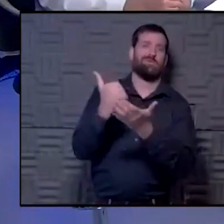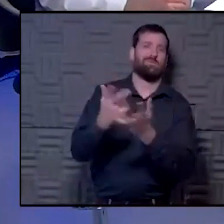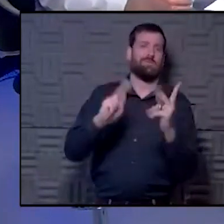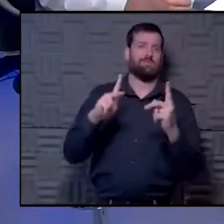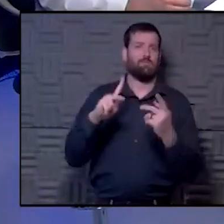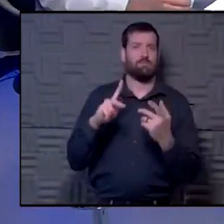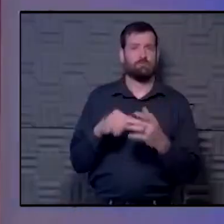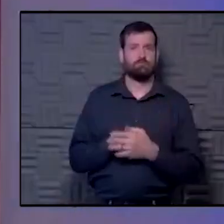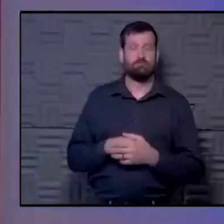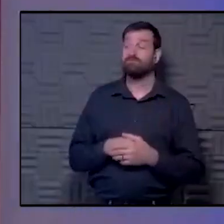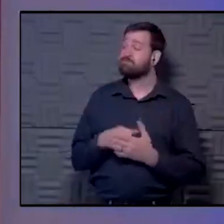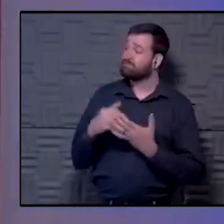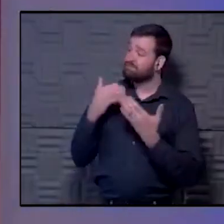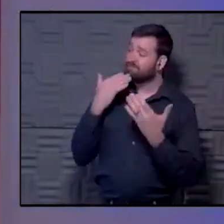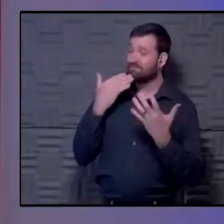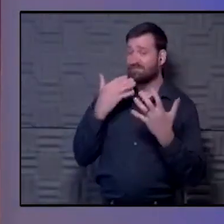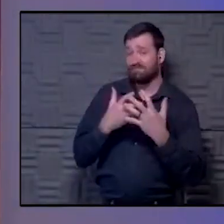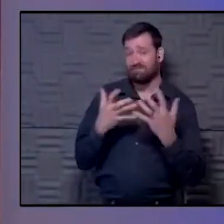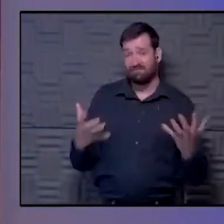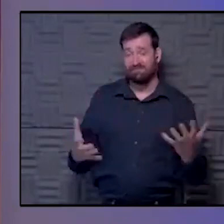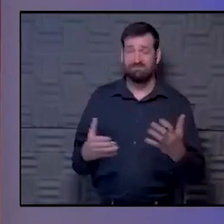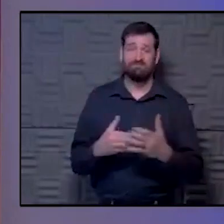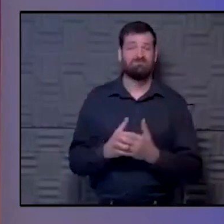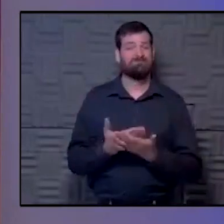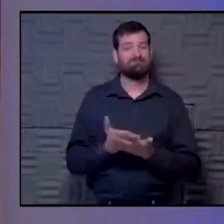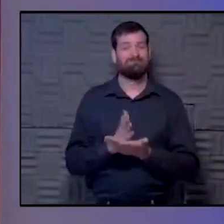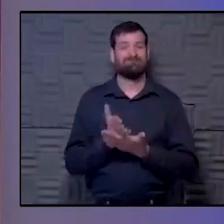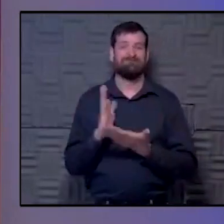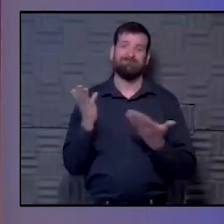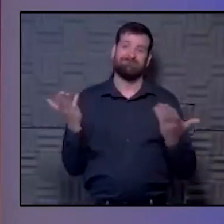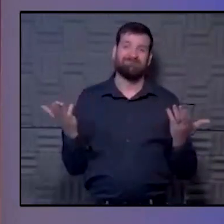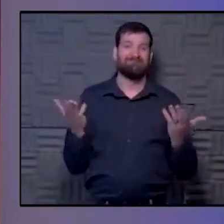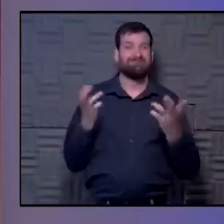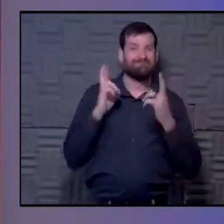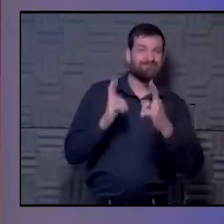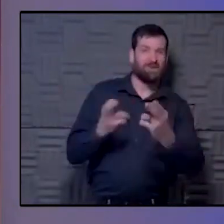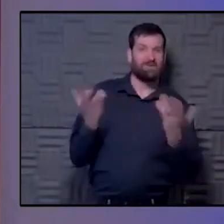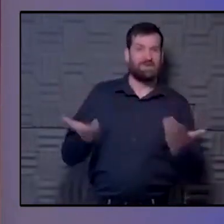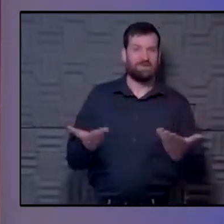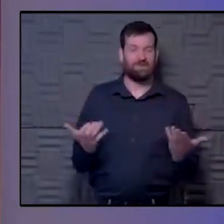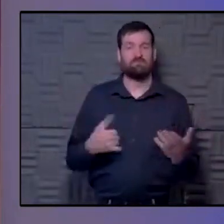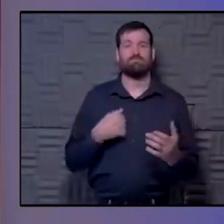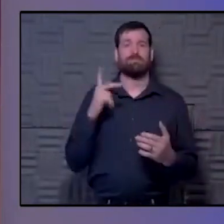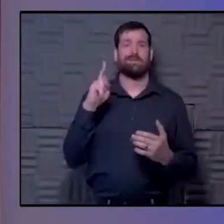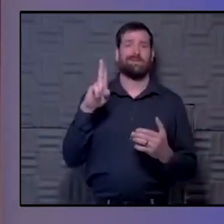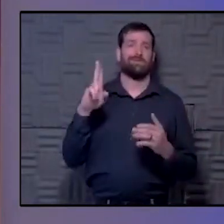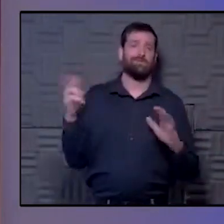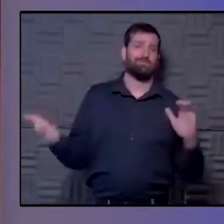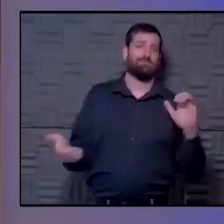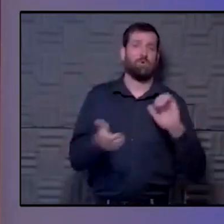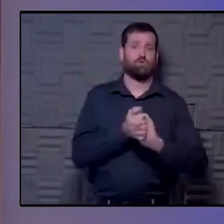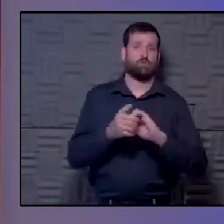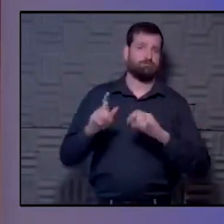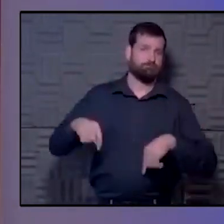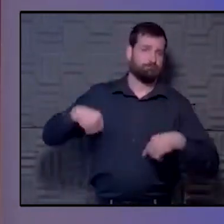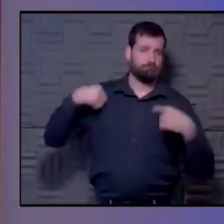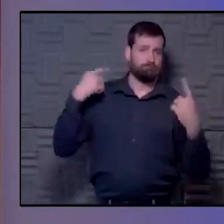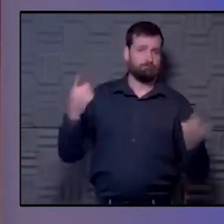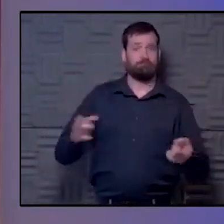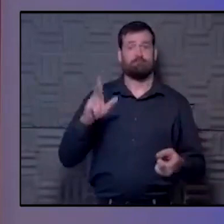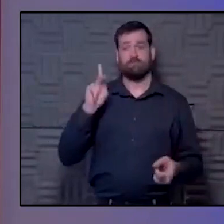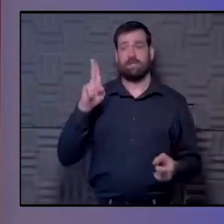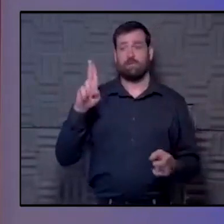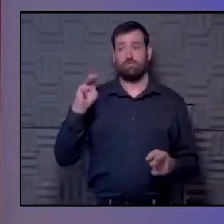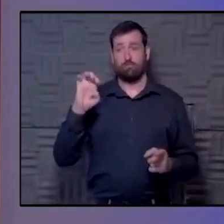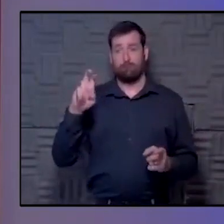thing. Well, thank you. It's a privilege to be here. And KU, we've had partnerships with KU over the years, KU Med